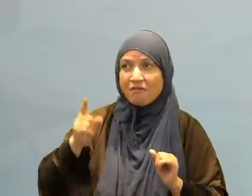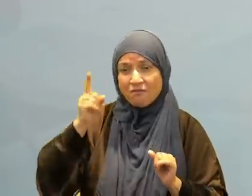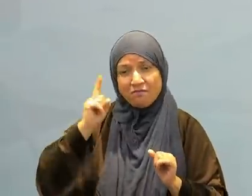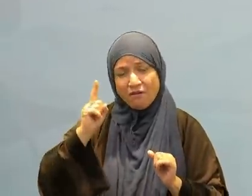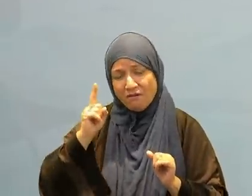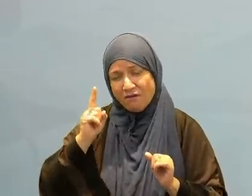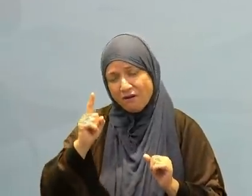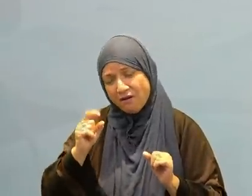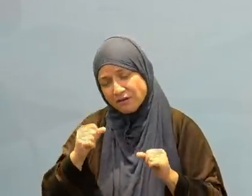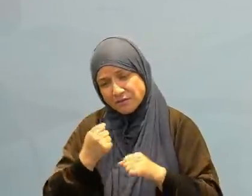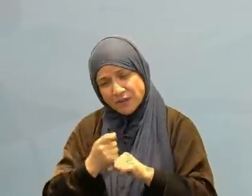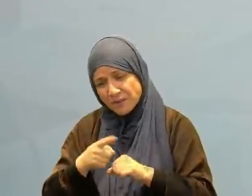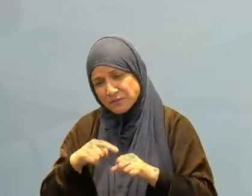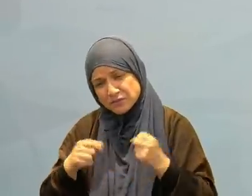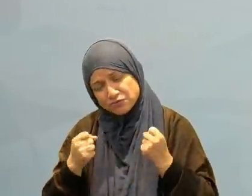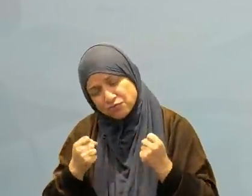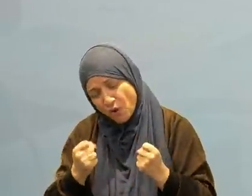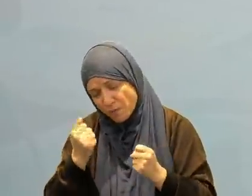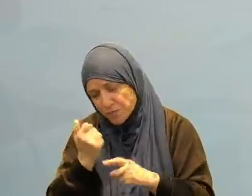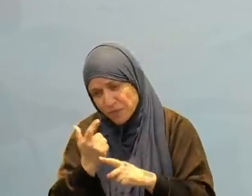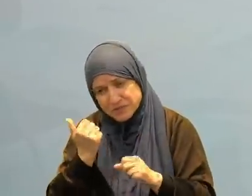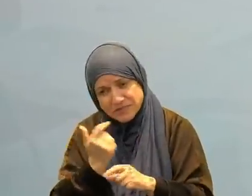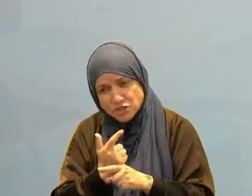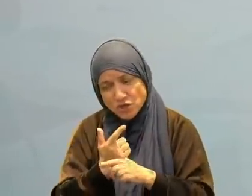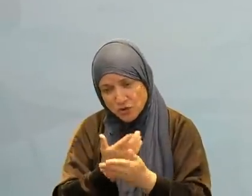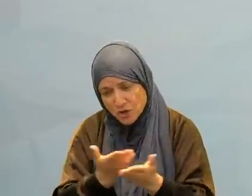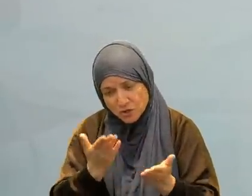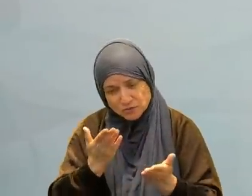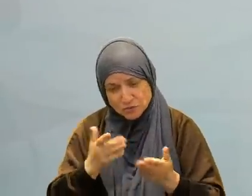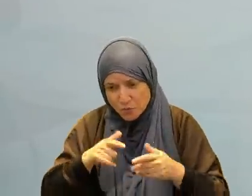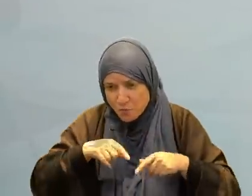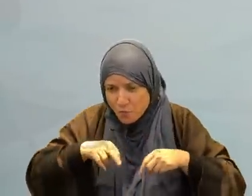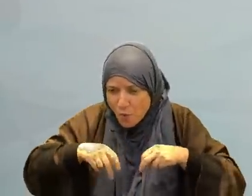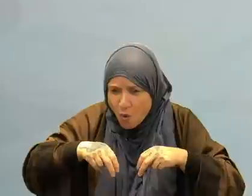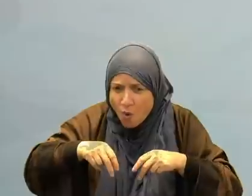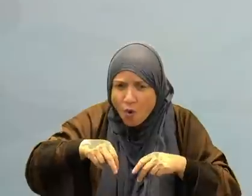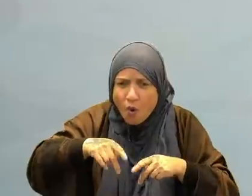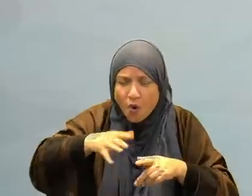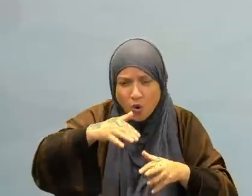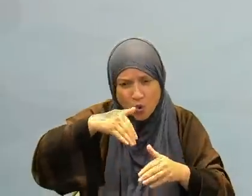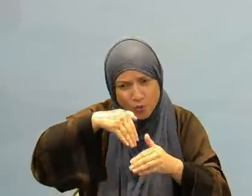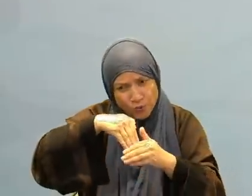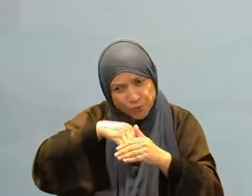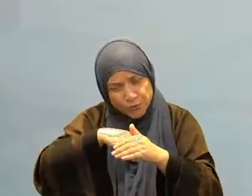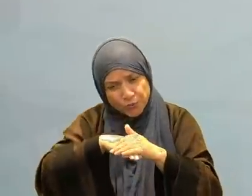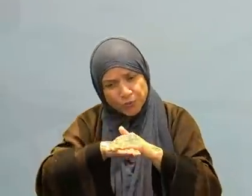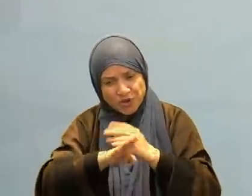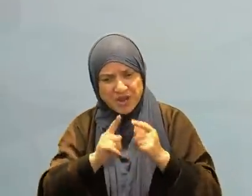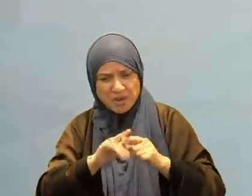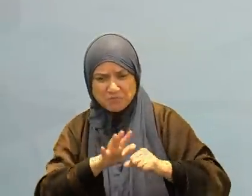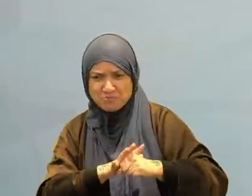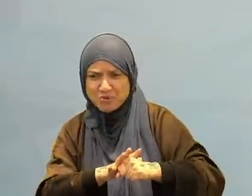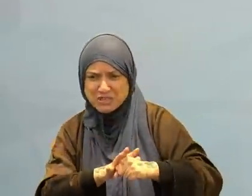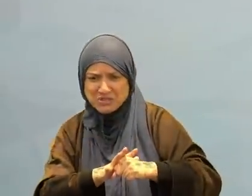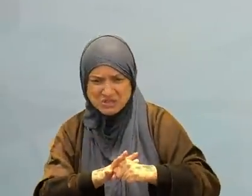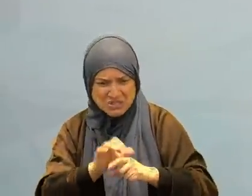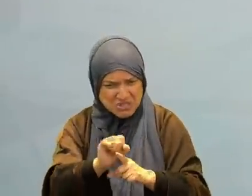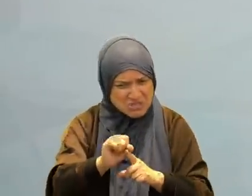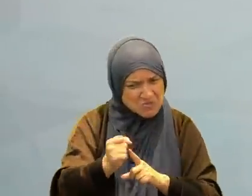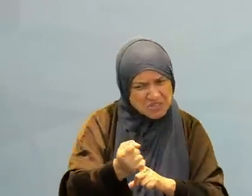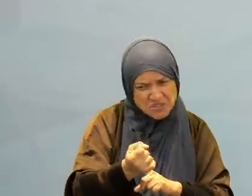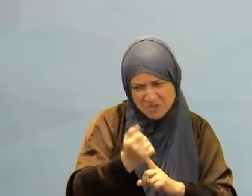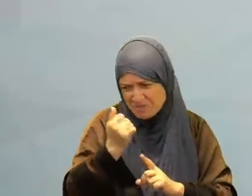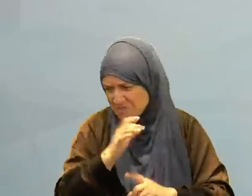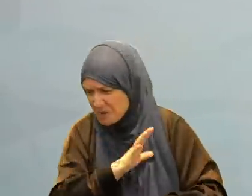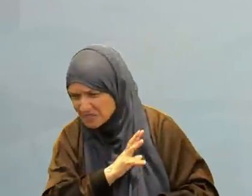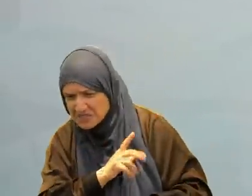give steadfastness to our brothers and sisters that walk through hostility to enter into His homes in Palestine, in India, wherever it